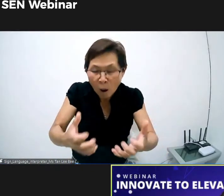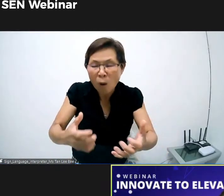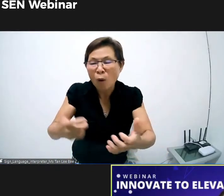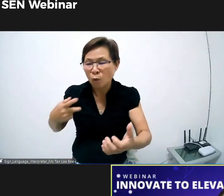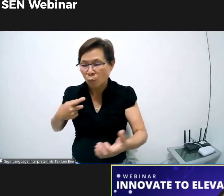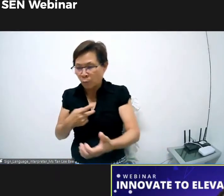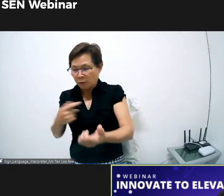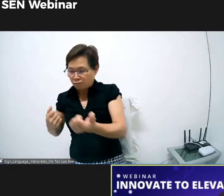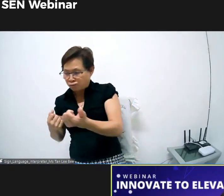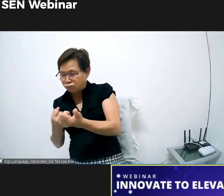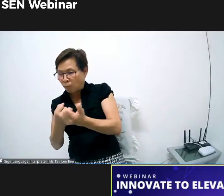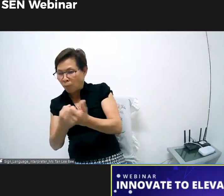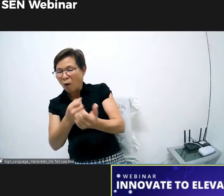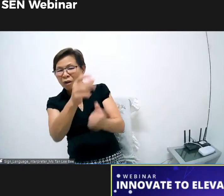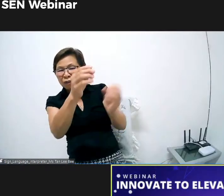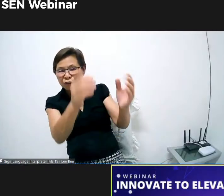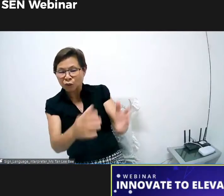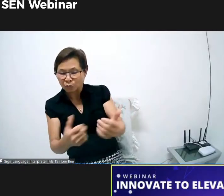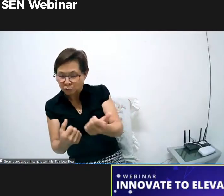cannot